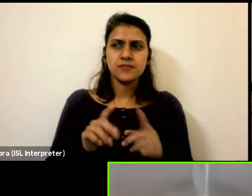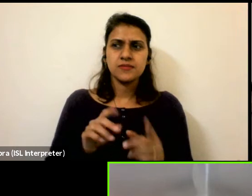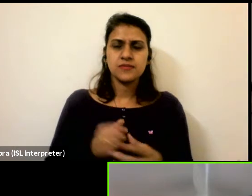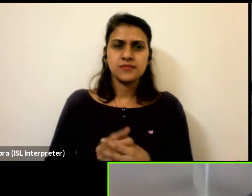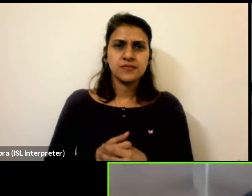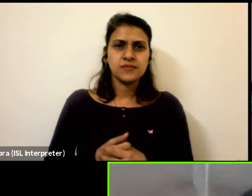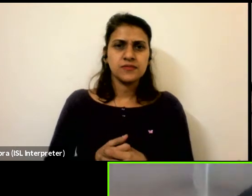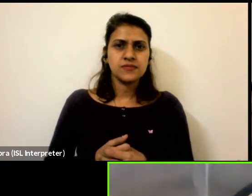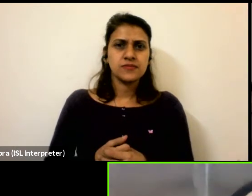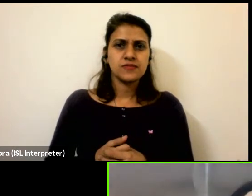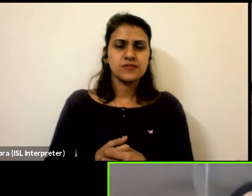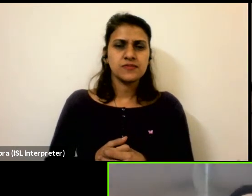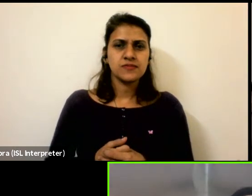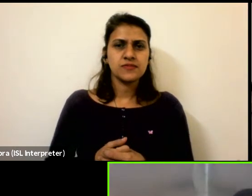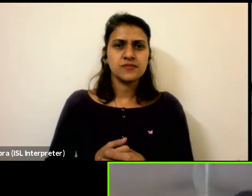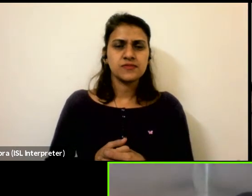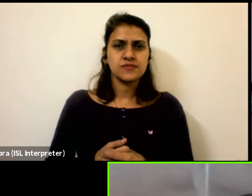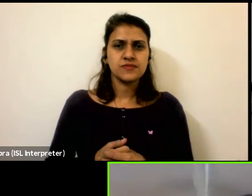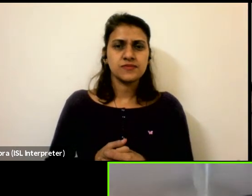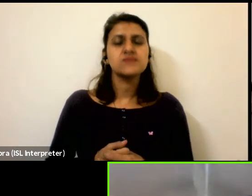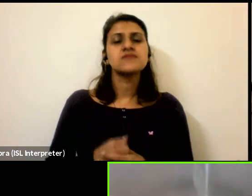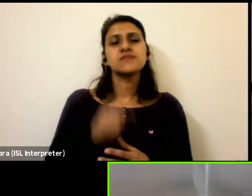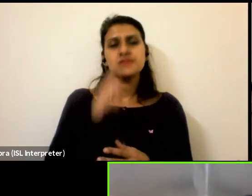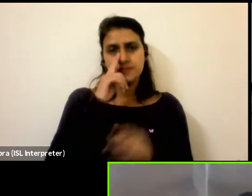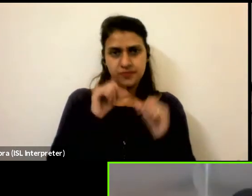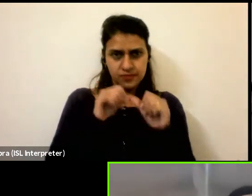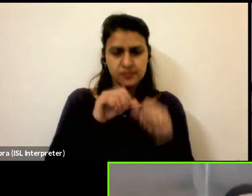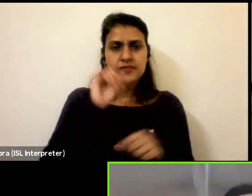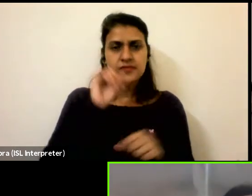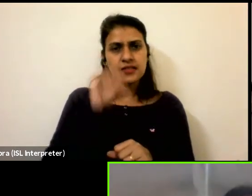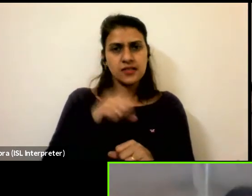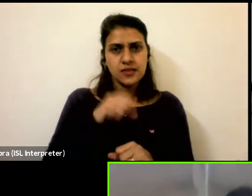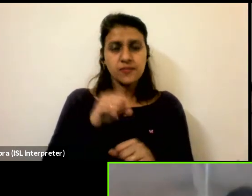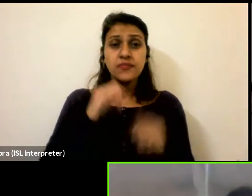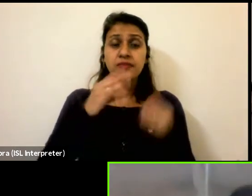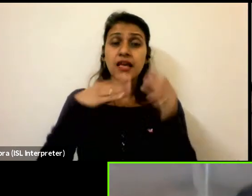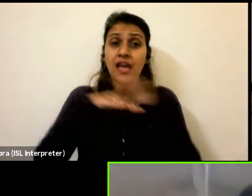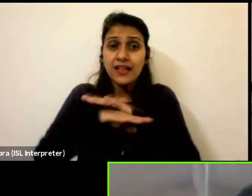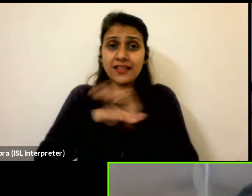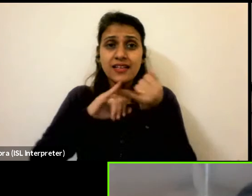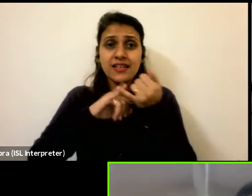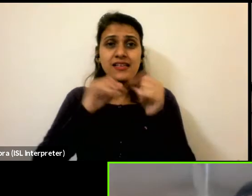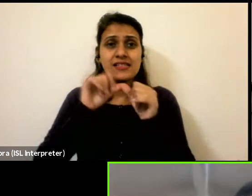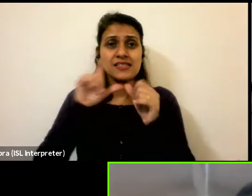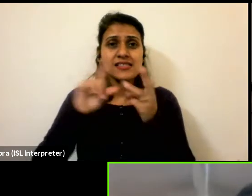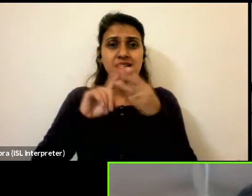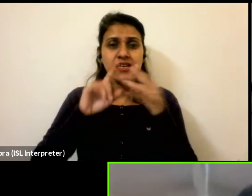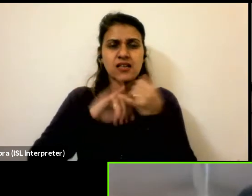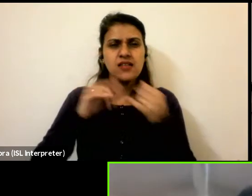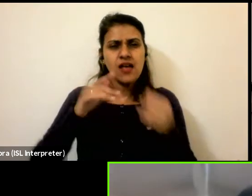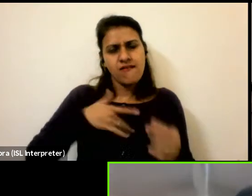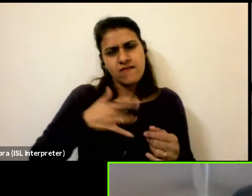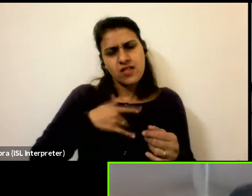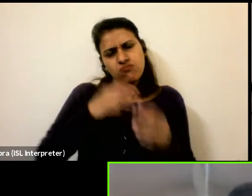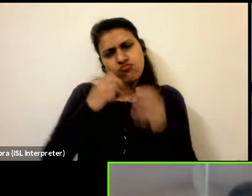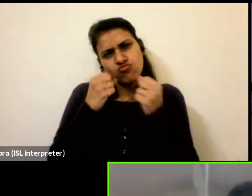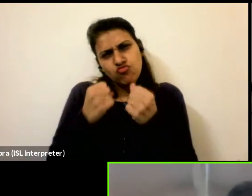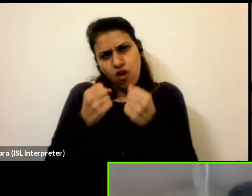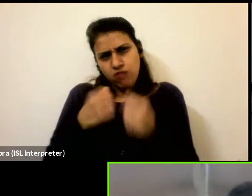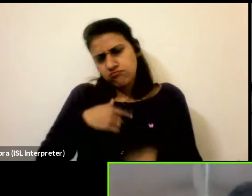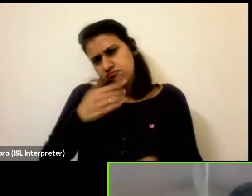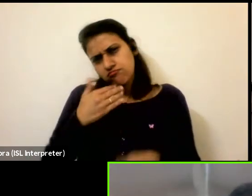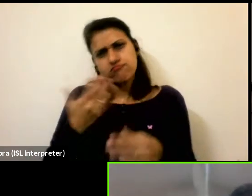So, actually speaking, in Salesforce, we do believe very strongly in